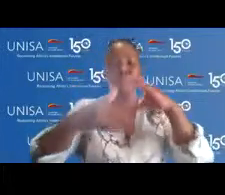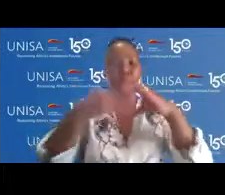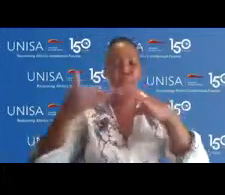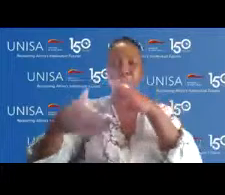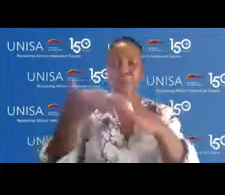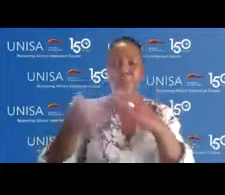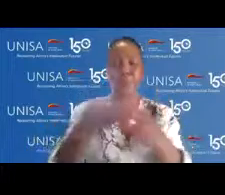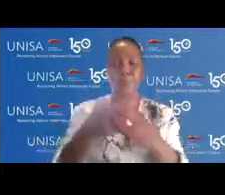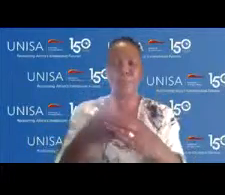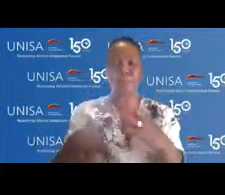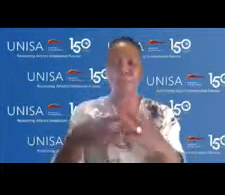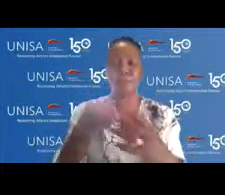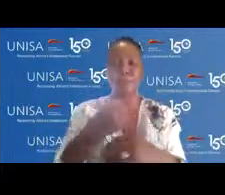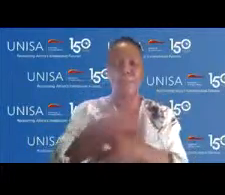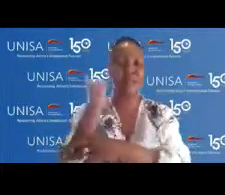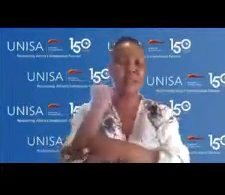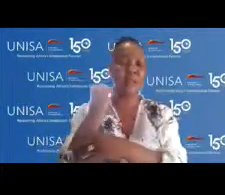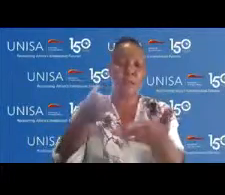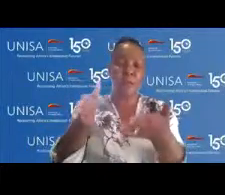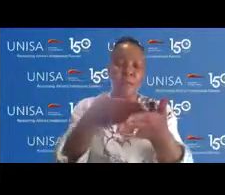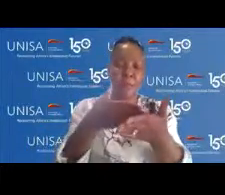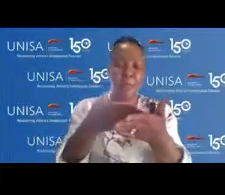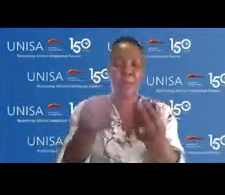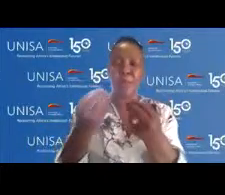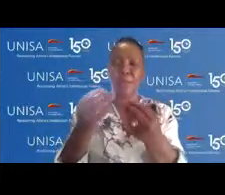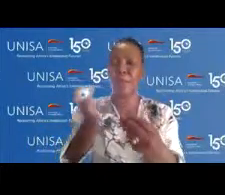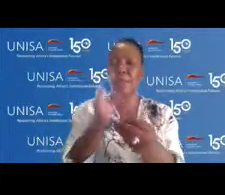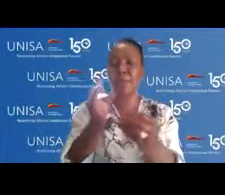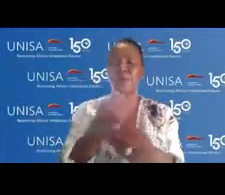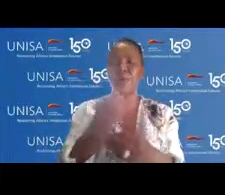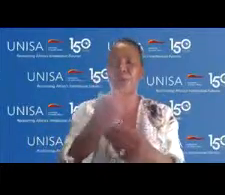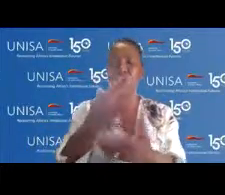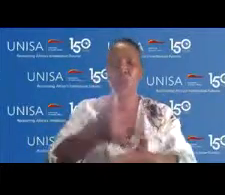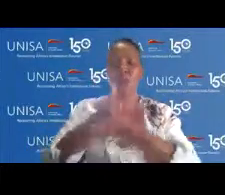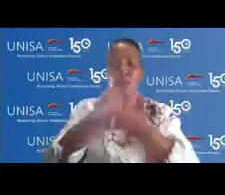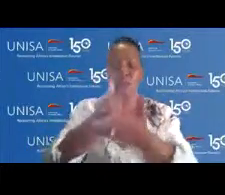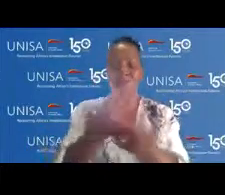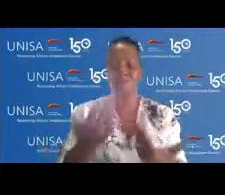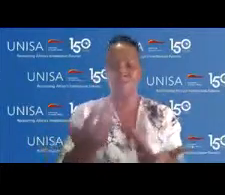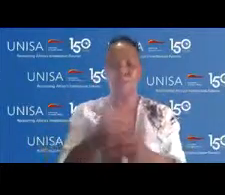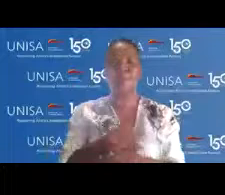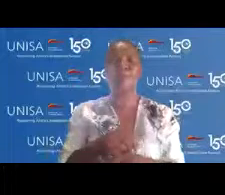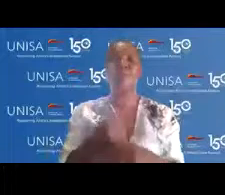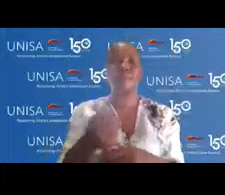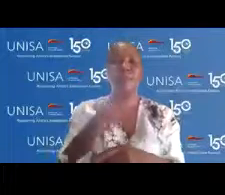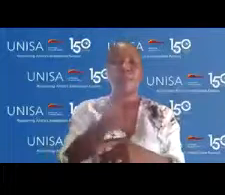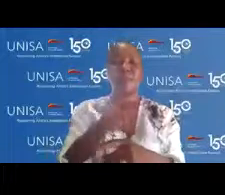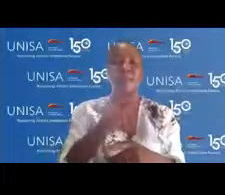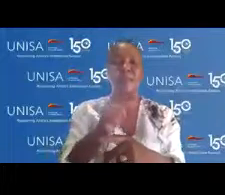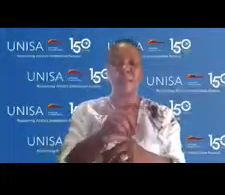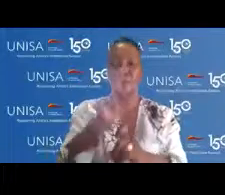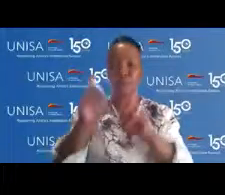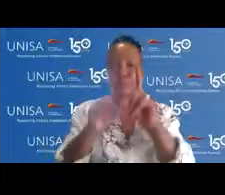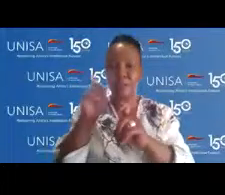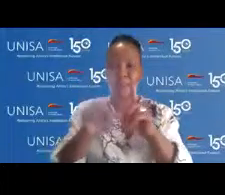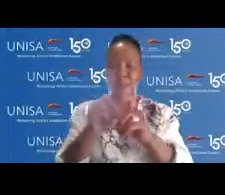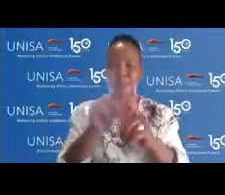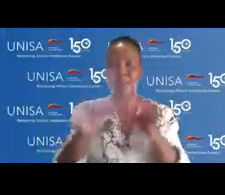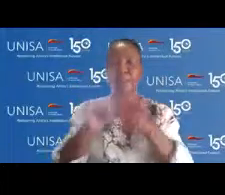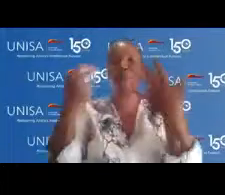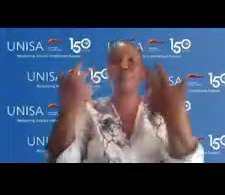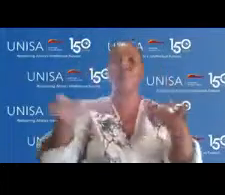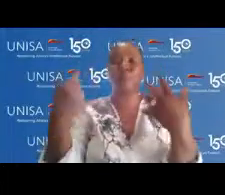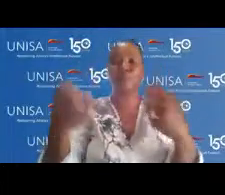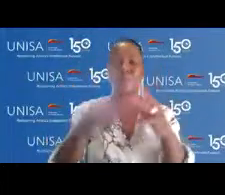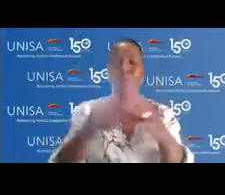my data. Who can help me? Okay, guys, it's a very common question. It's a very important question that you're asking,